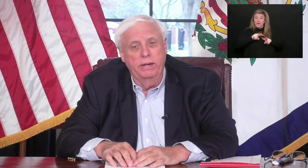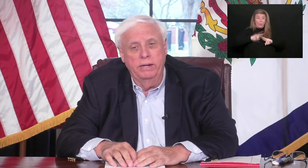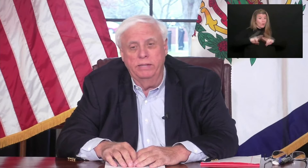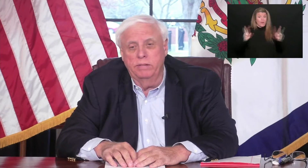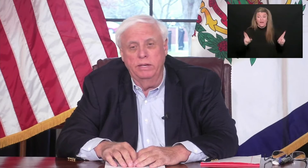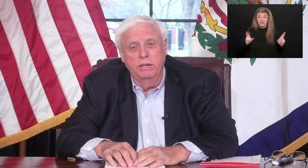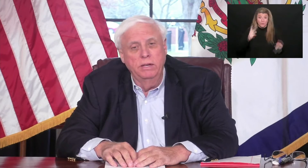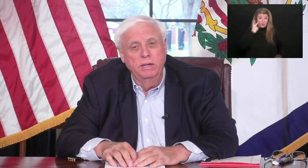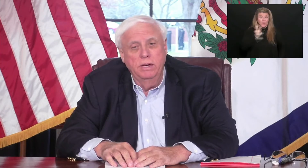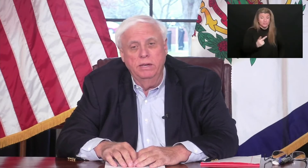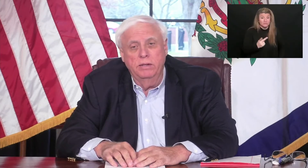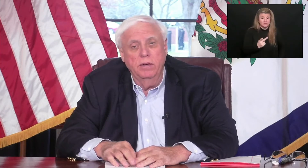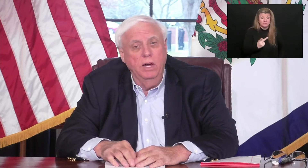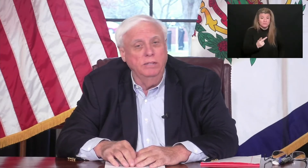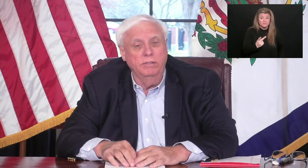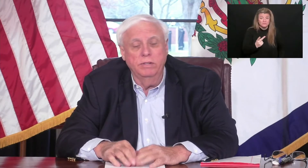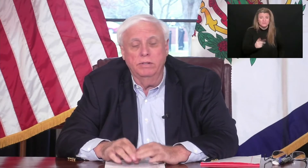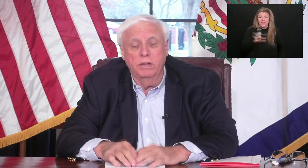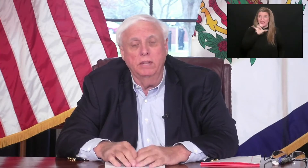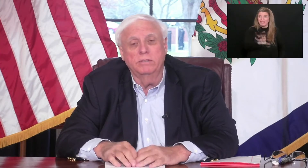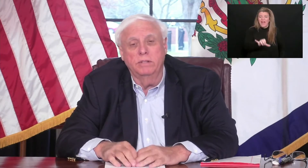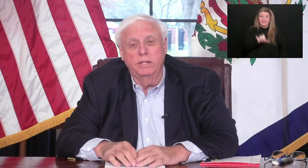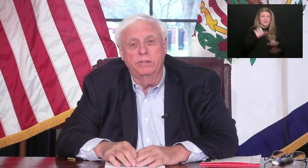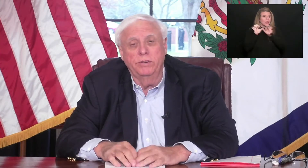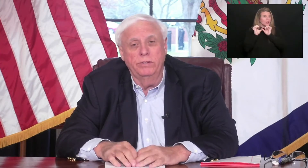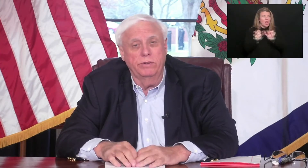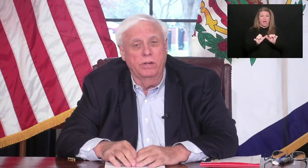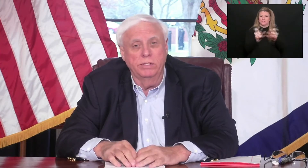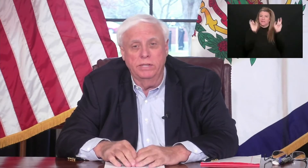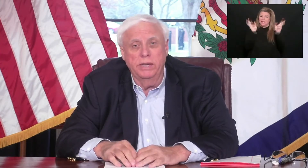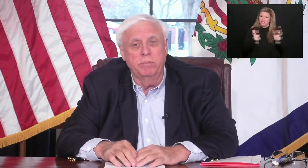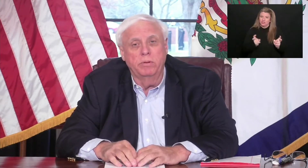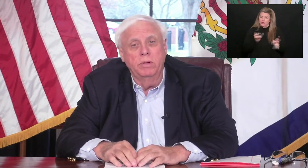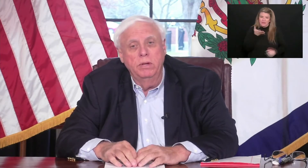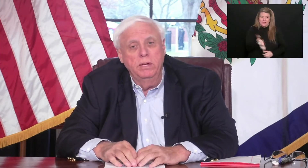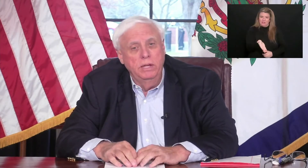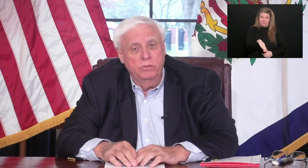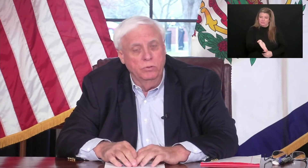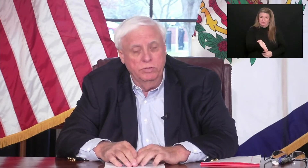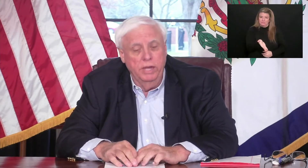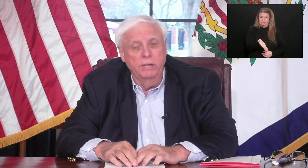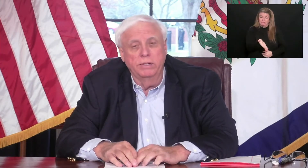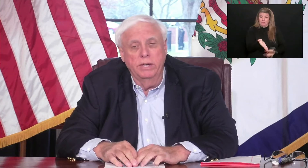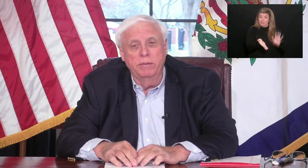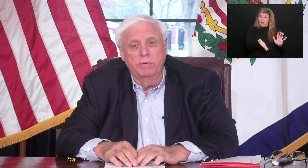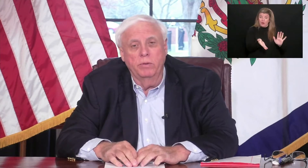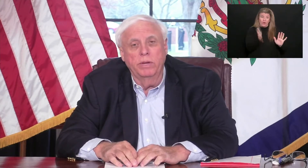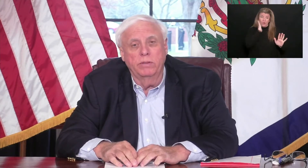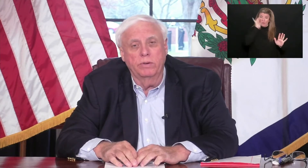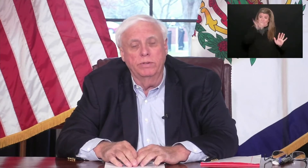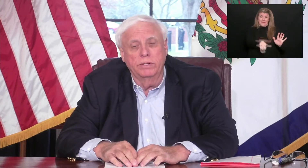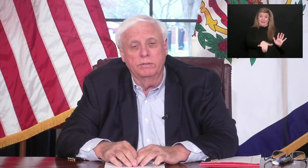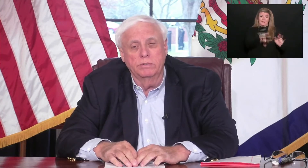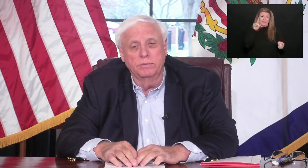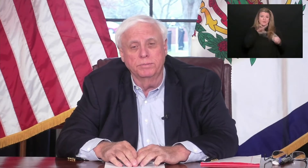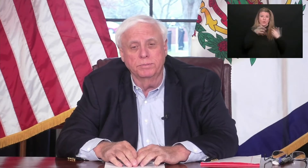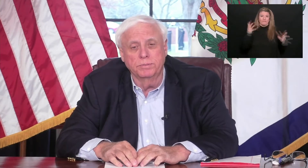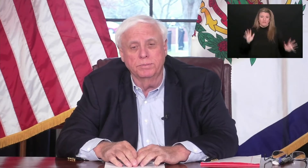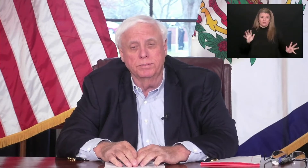that, and that's a constant issue that's on the table, and it's going to stay on the table till we get through